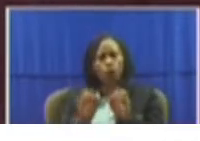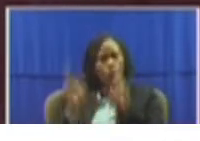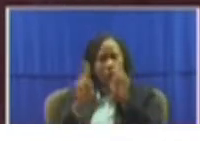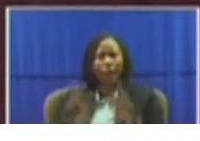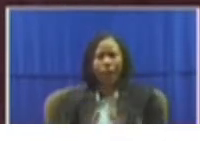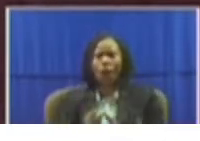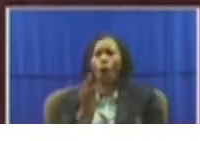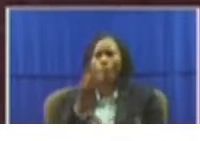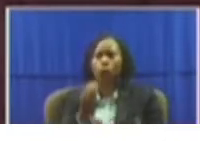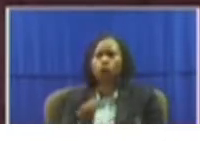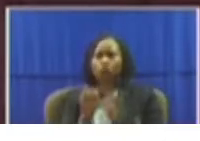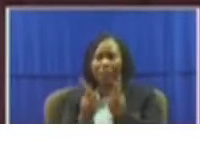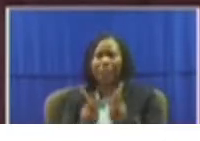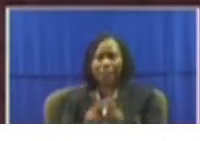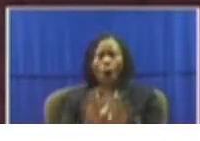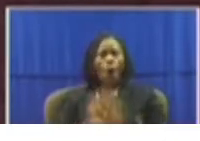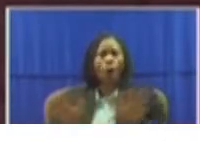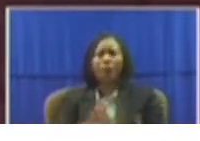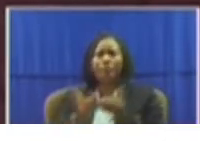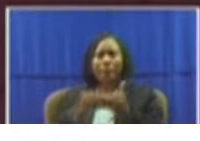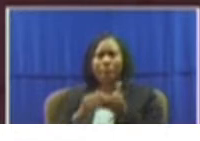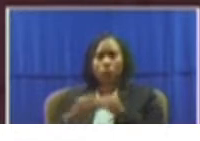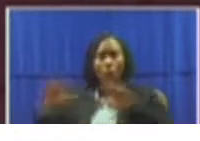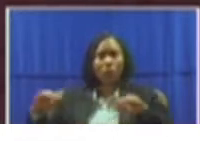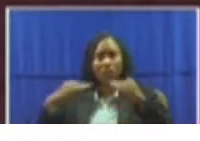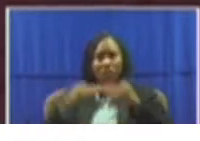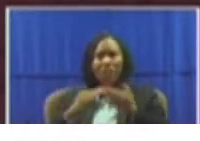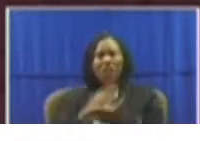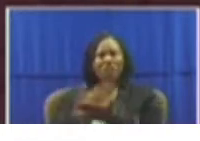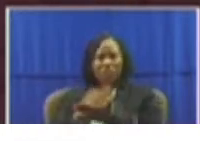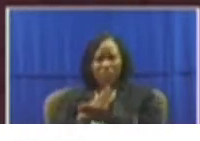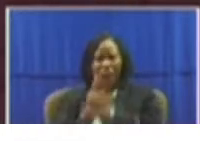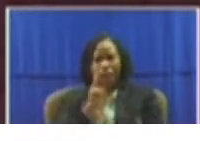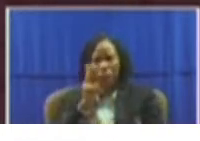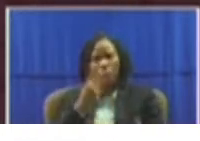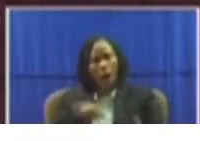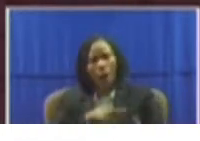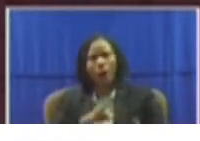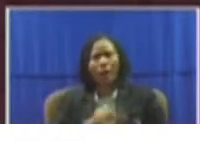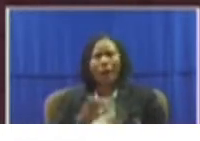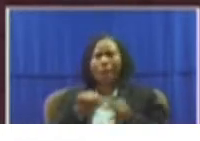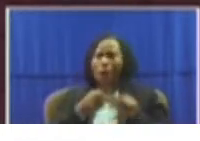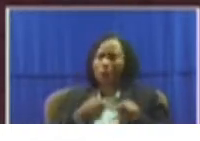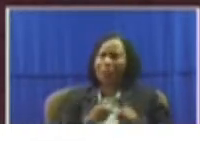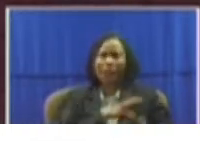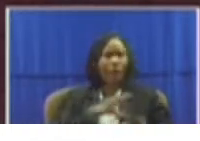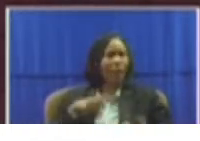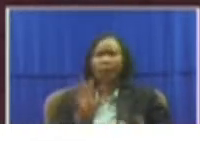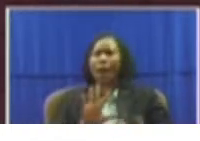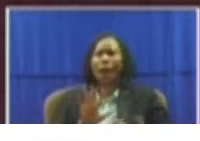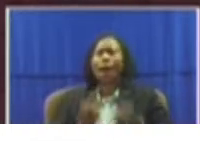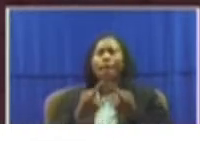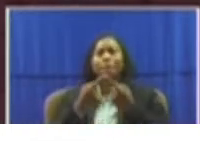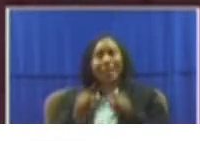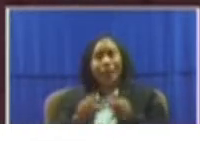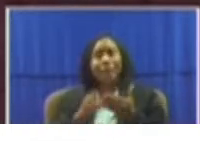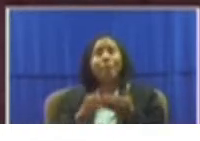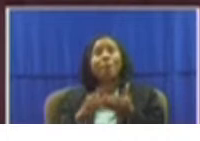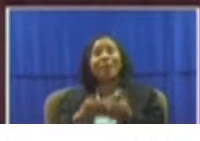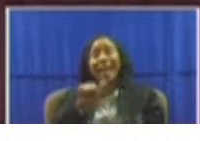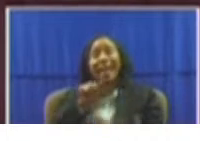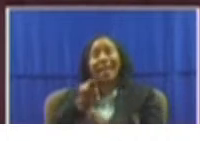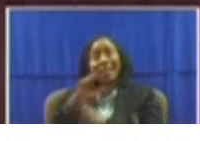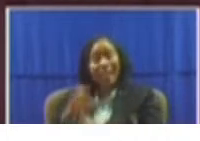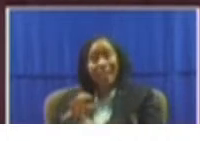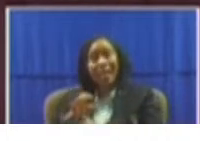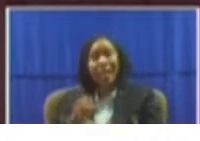for members of the opposition who share our view about this cabinet, but for members of the ANC who no longer